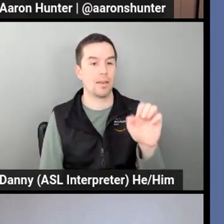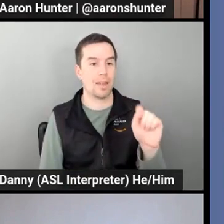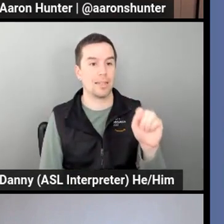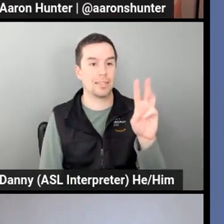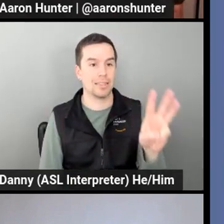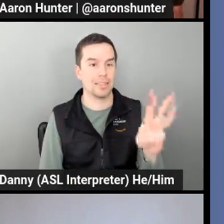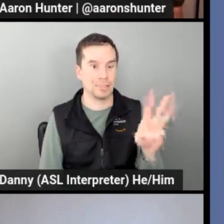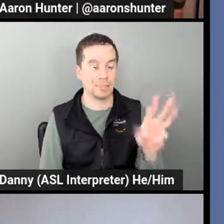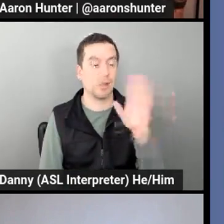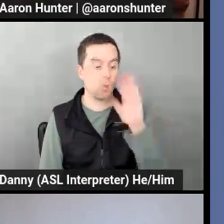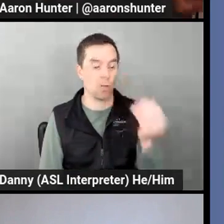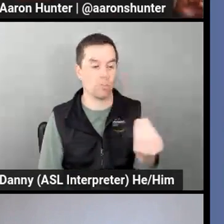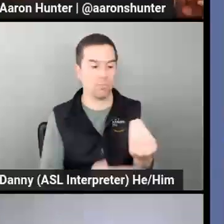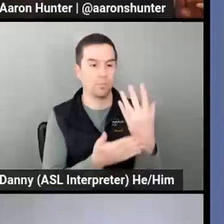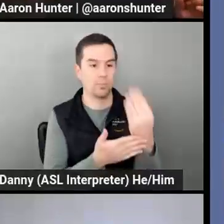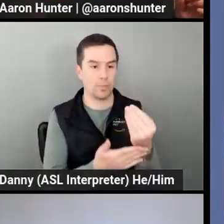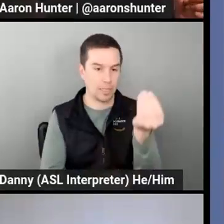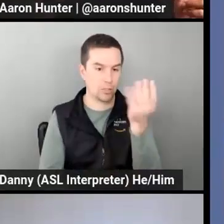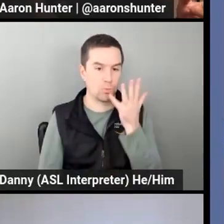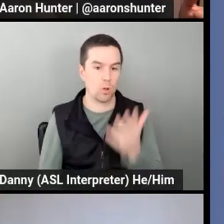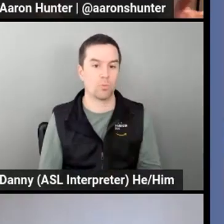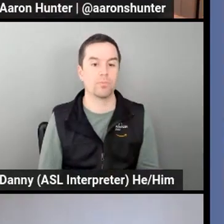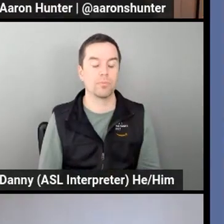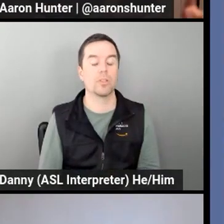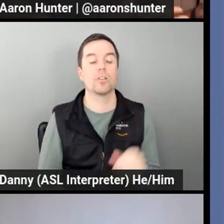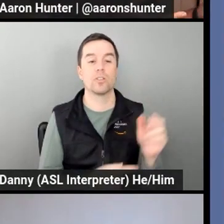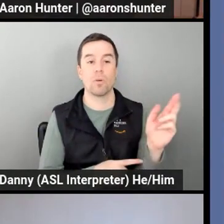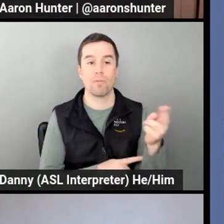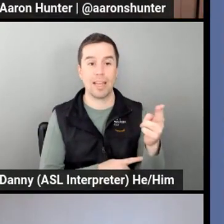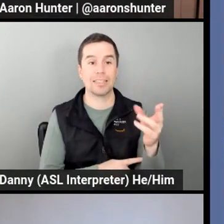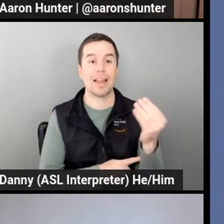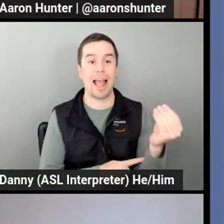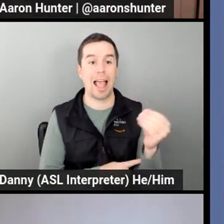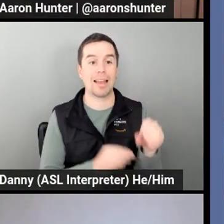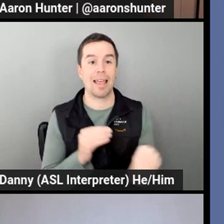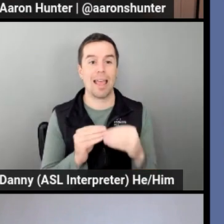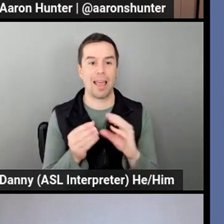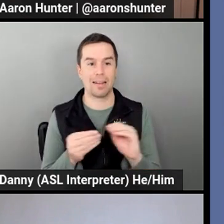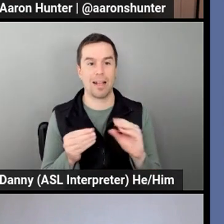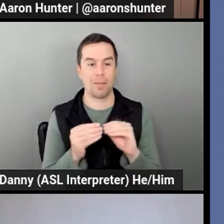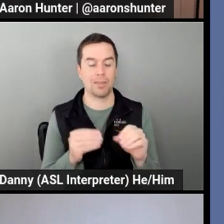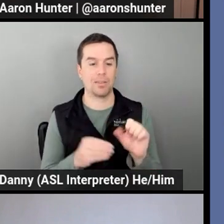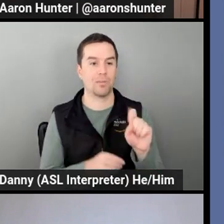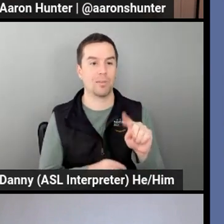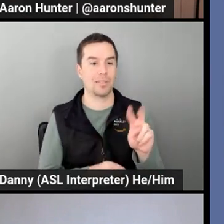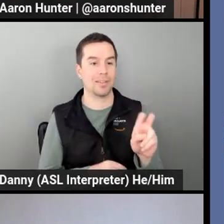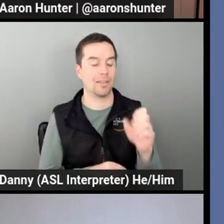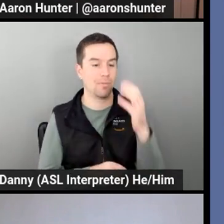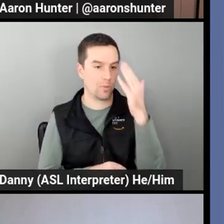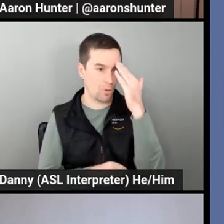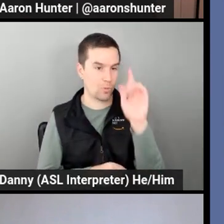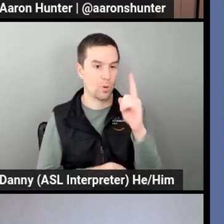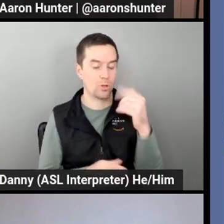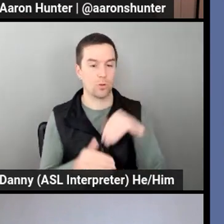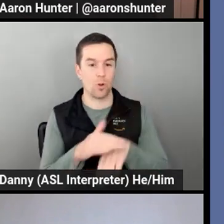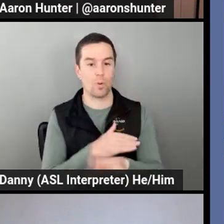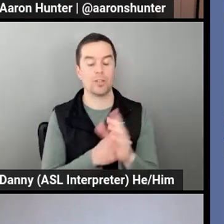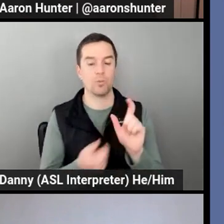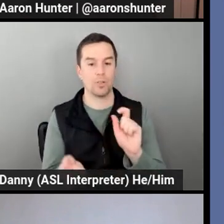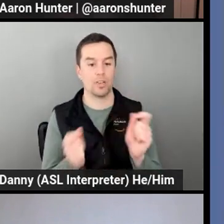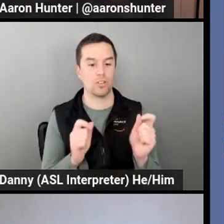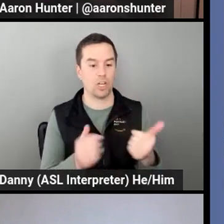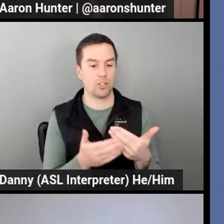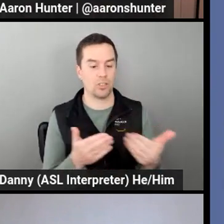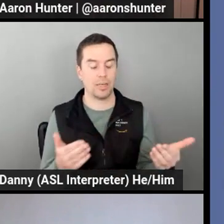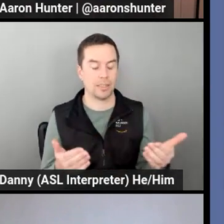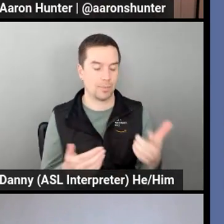That's helpful. So it flags it and adds a comment. And so that way Steve here knows exactly where to go and fix stuff in his .NET, because he loves .NET so much. He wants